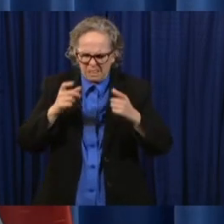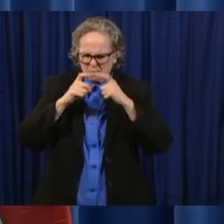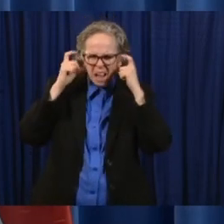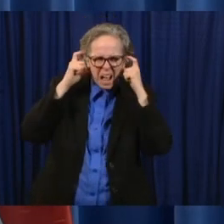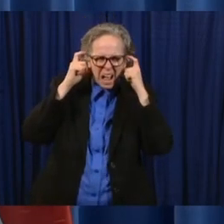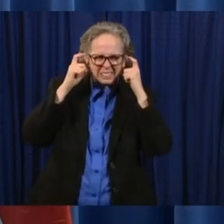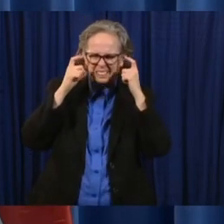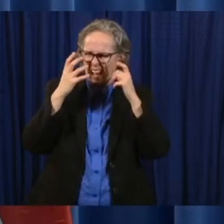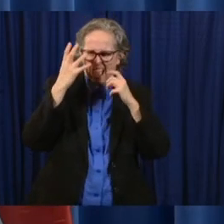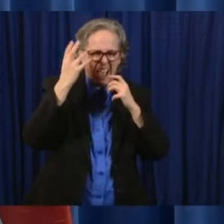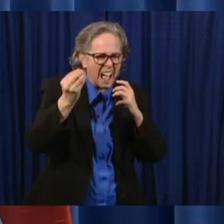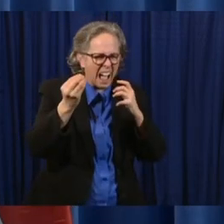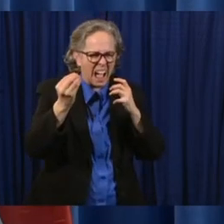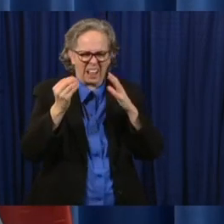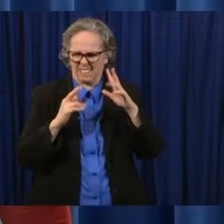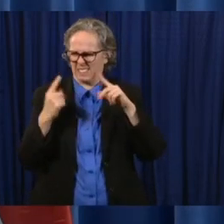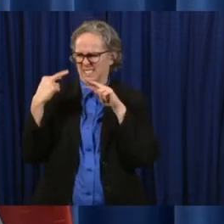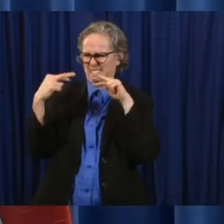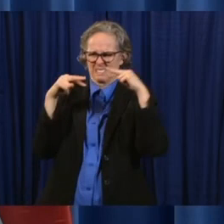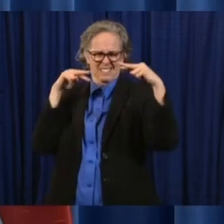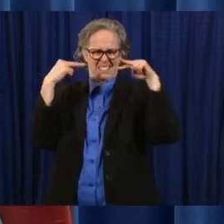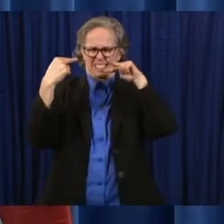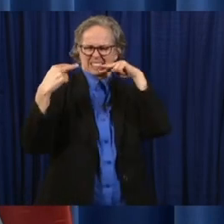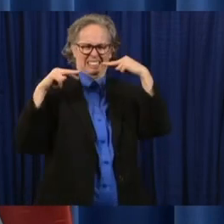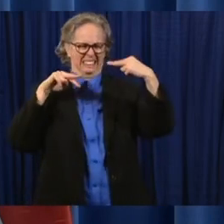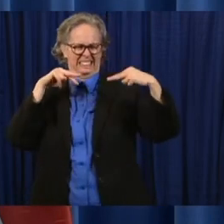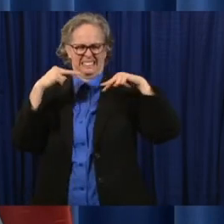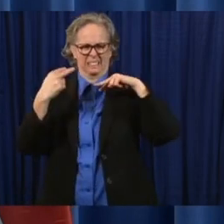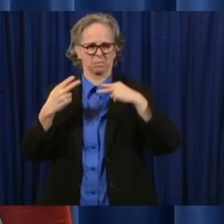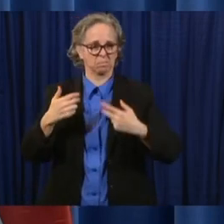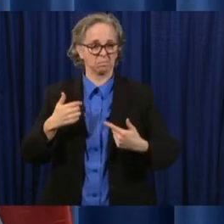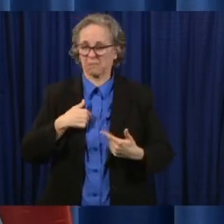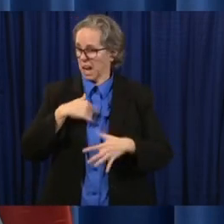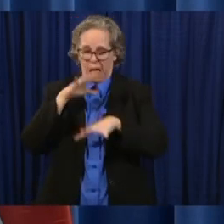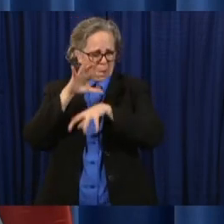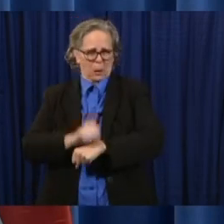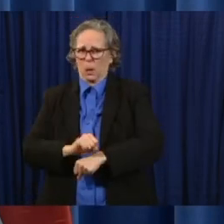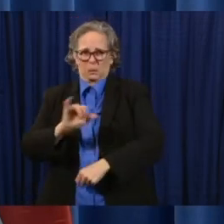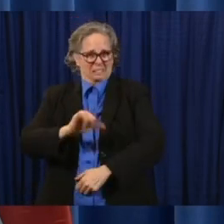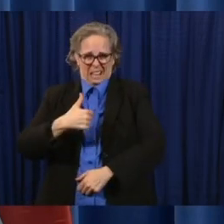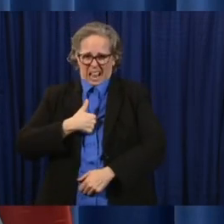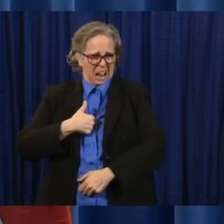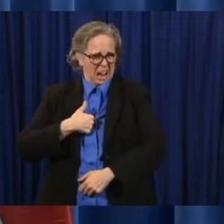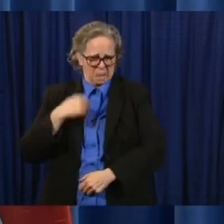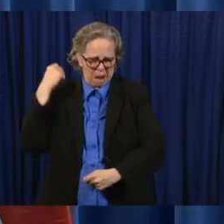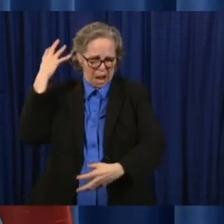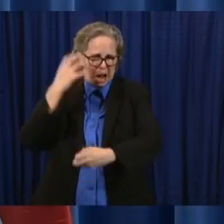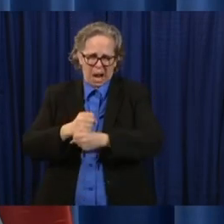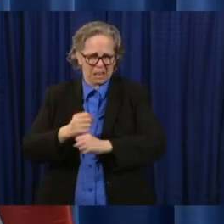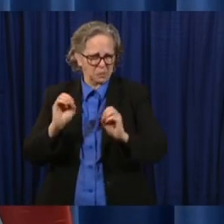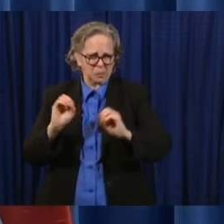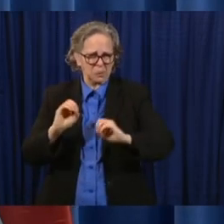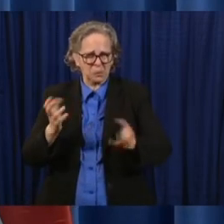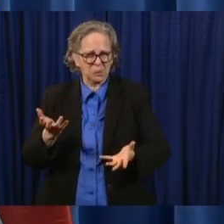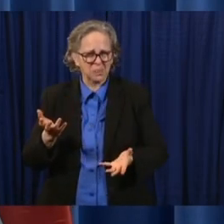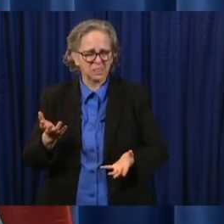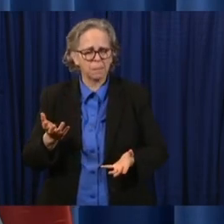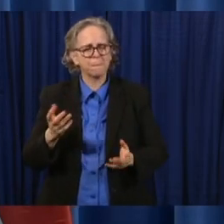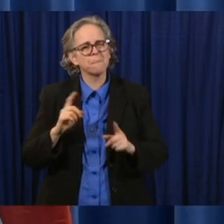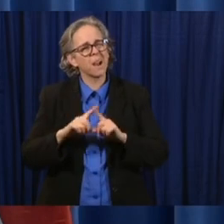wearing masks. I certainly was not used to doing that. But I think it is